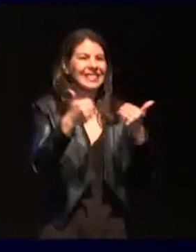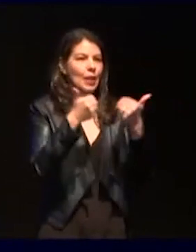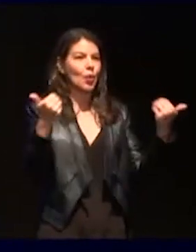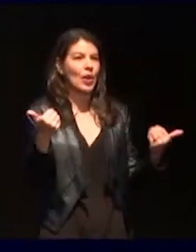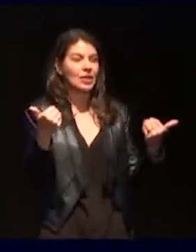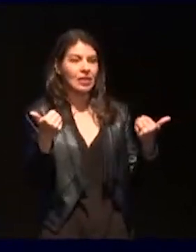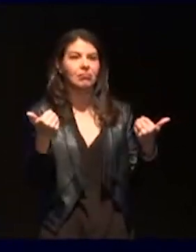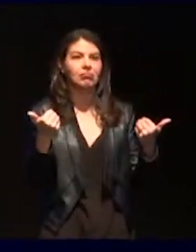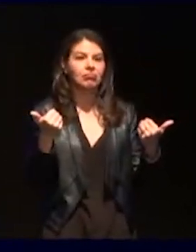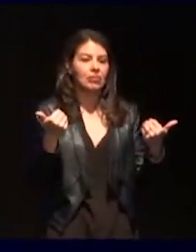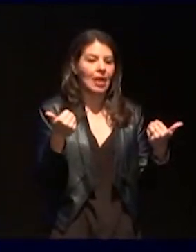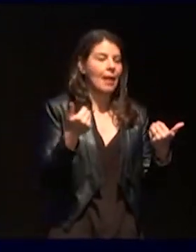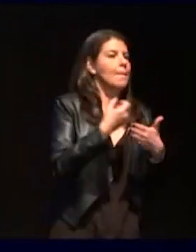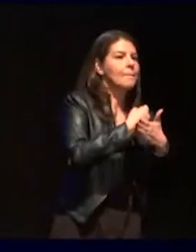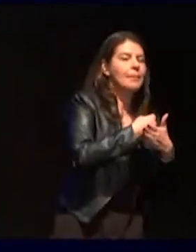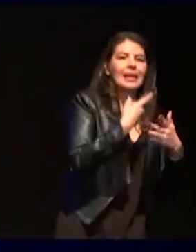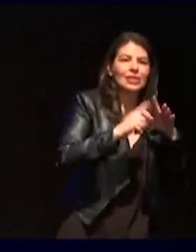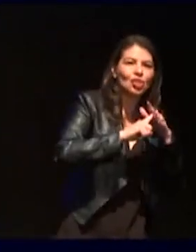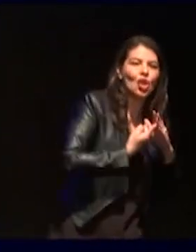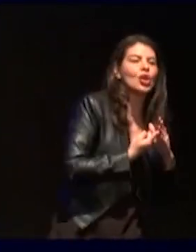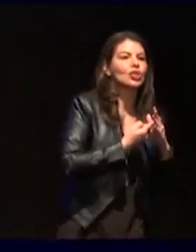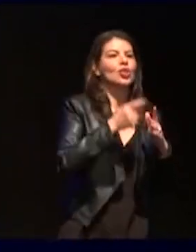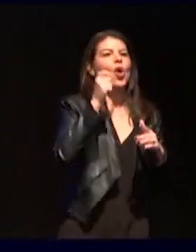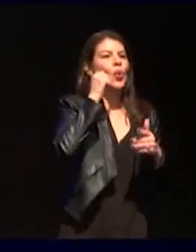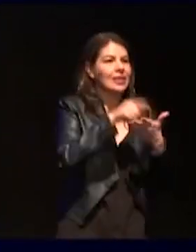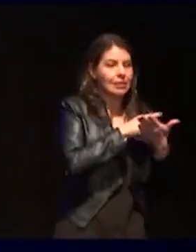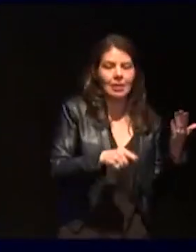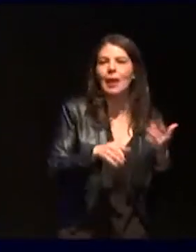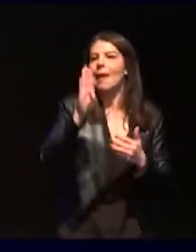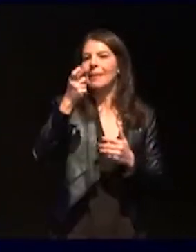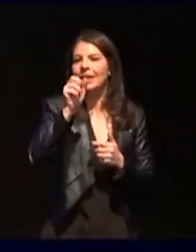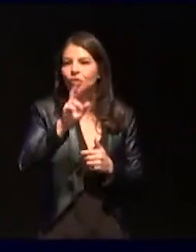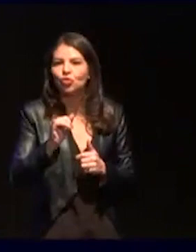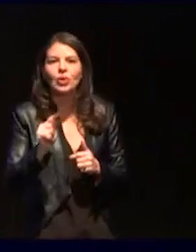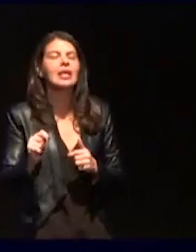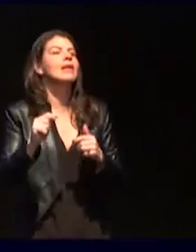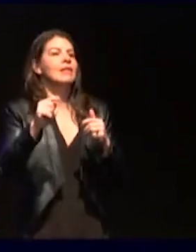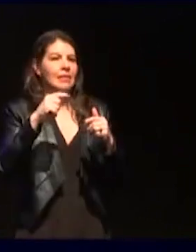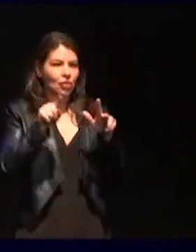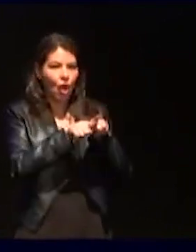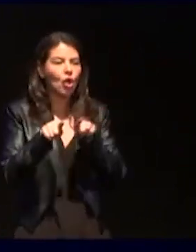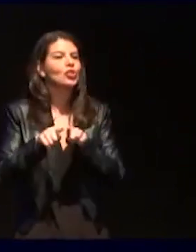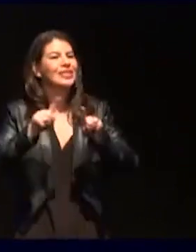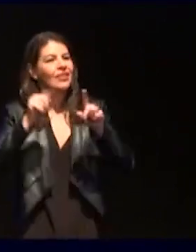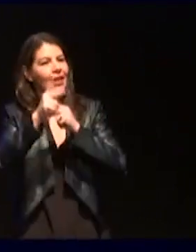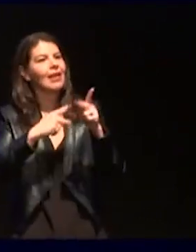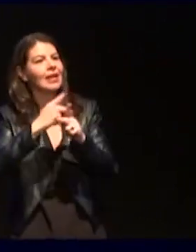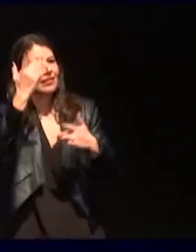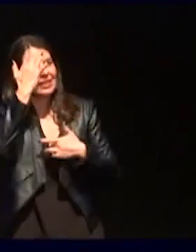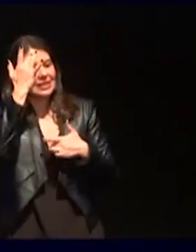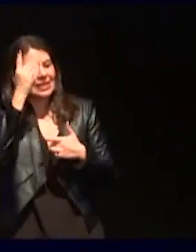then births bigotry, births racism. Racism, bigotry is a disease. It births, you know, a whole kind of